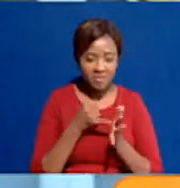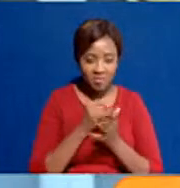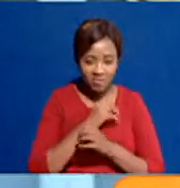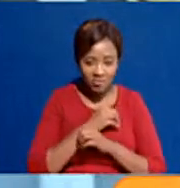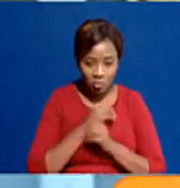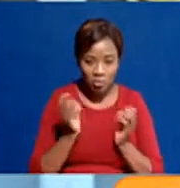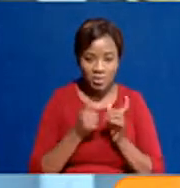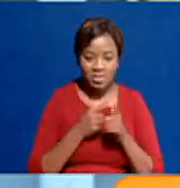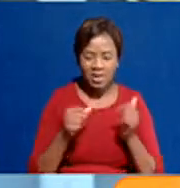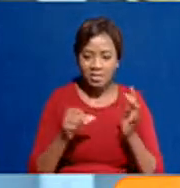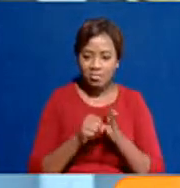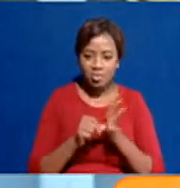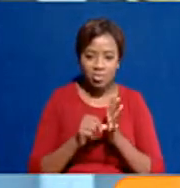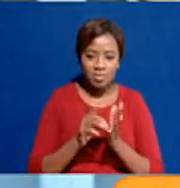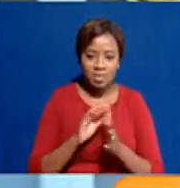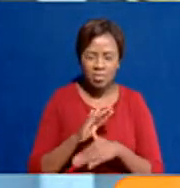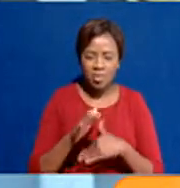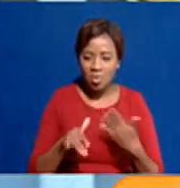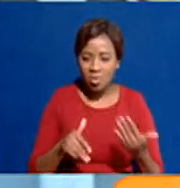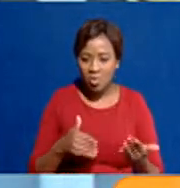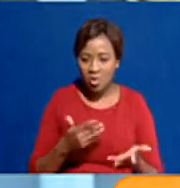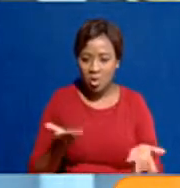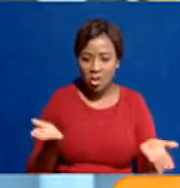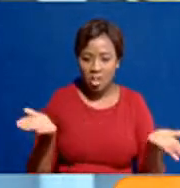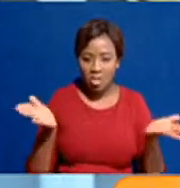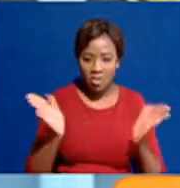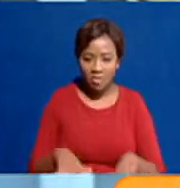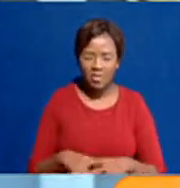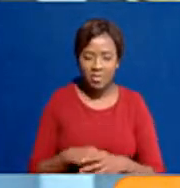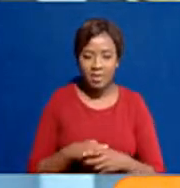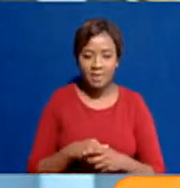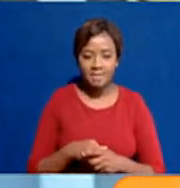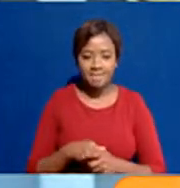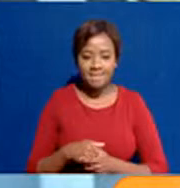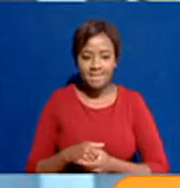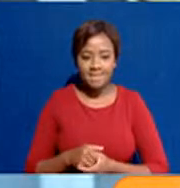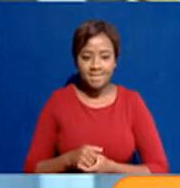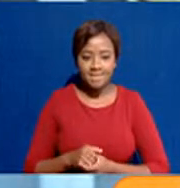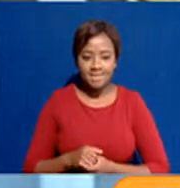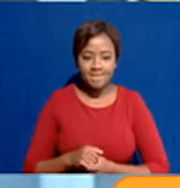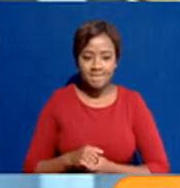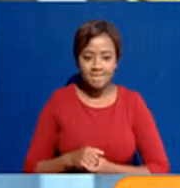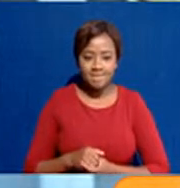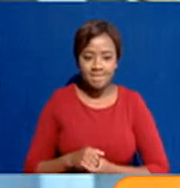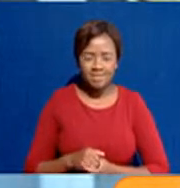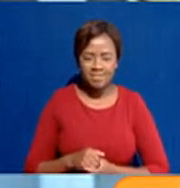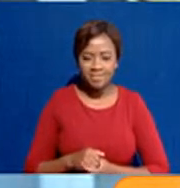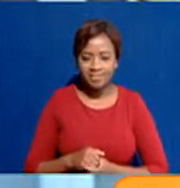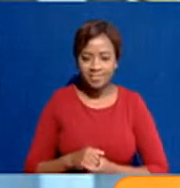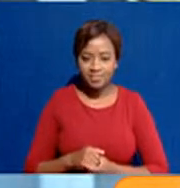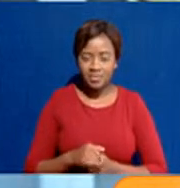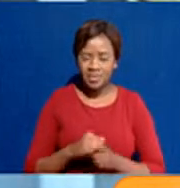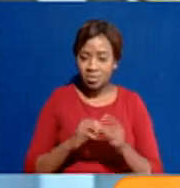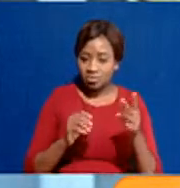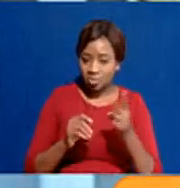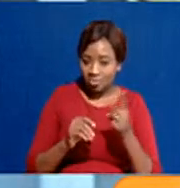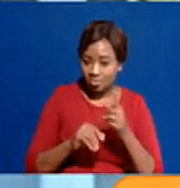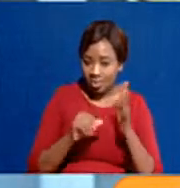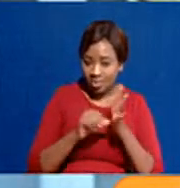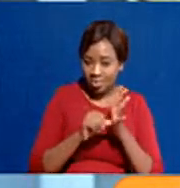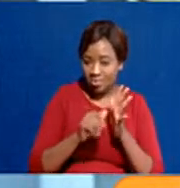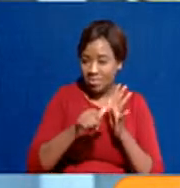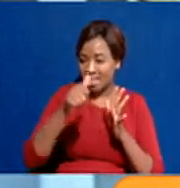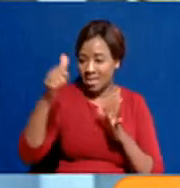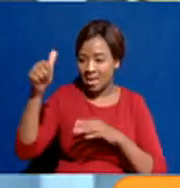we need to watch because the two problems have been solved by other nations